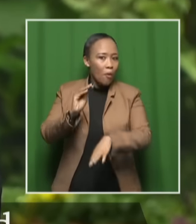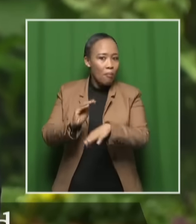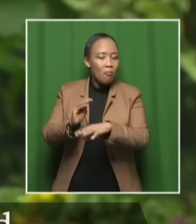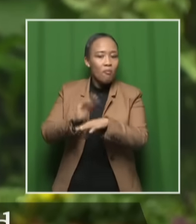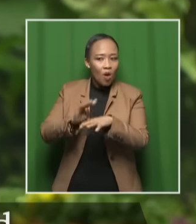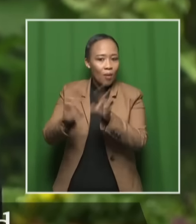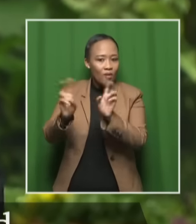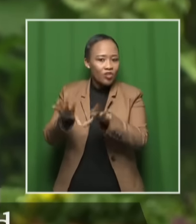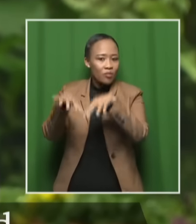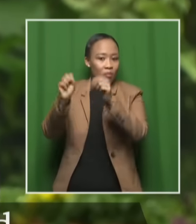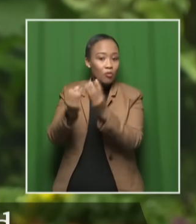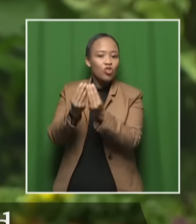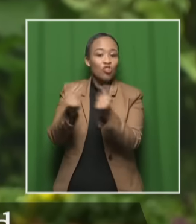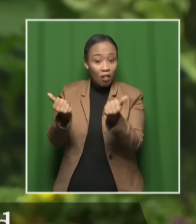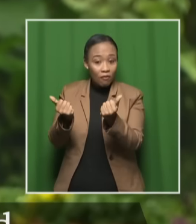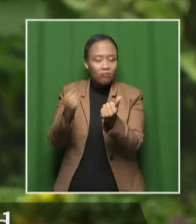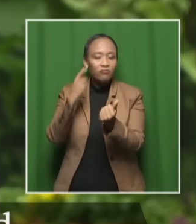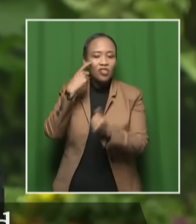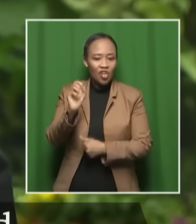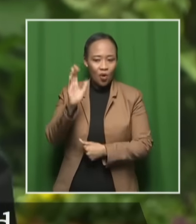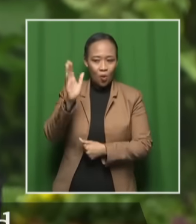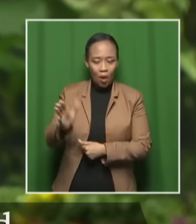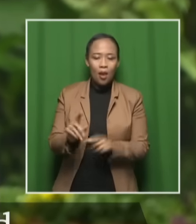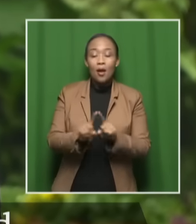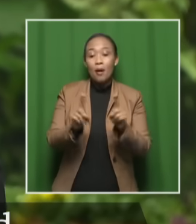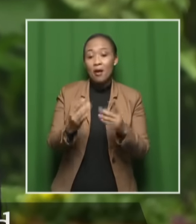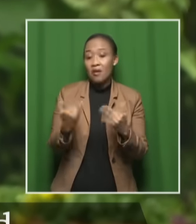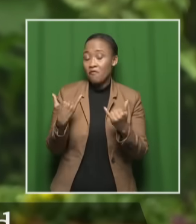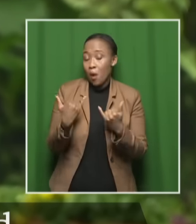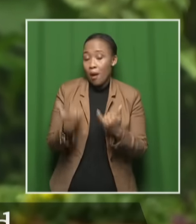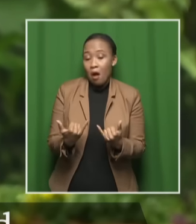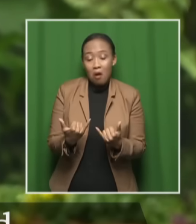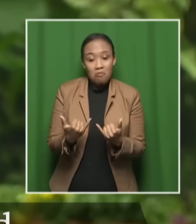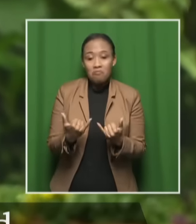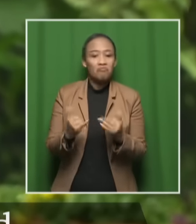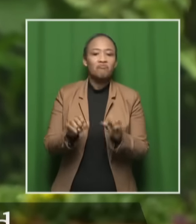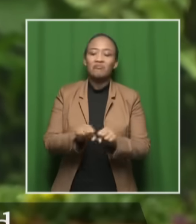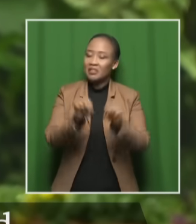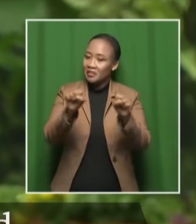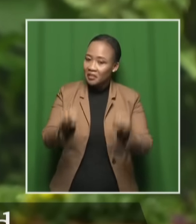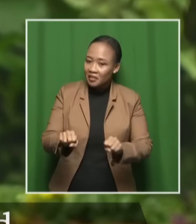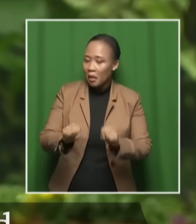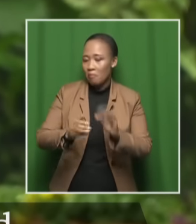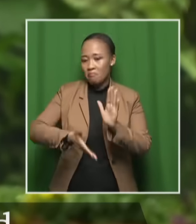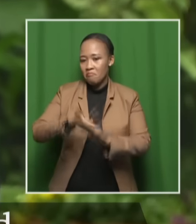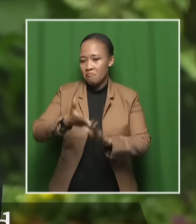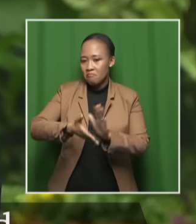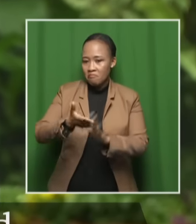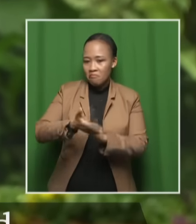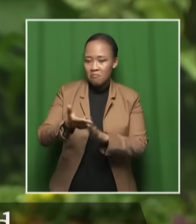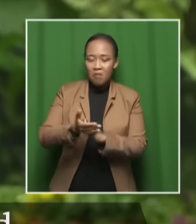other such issues come out. But for now, it's all things, systems going. We set up for